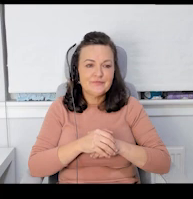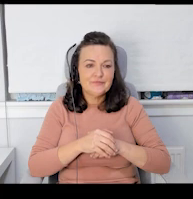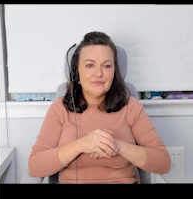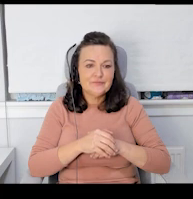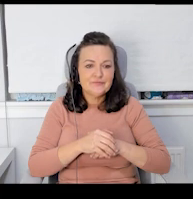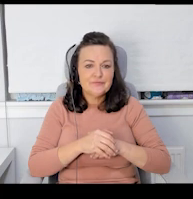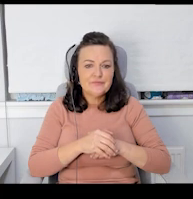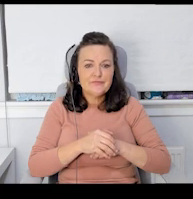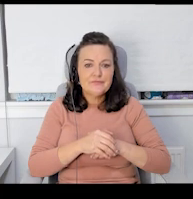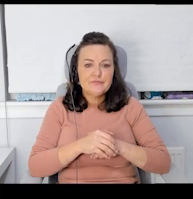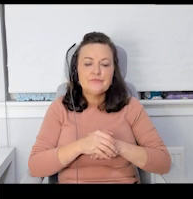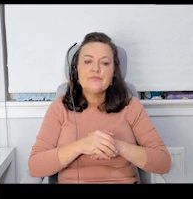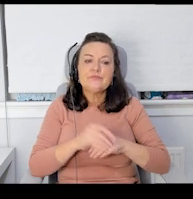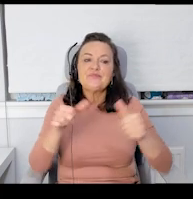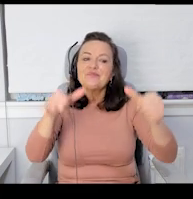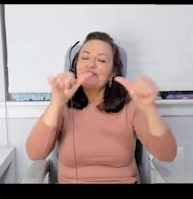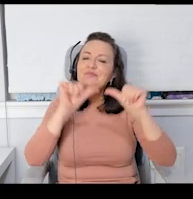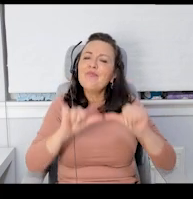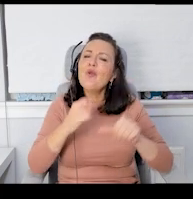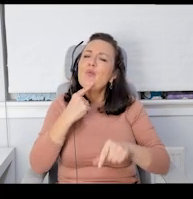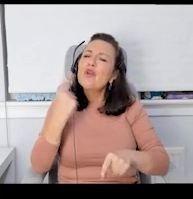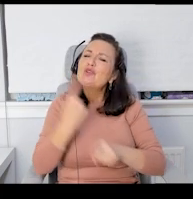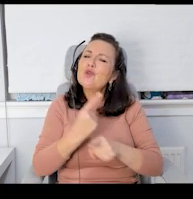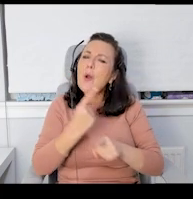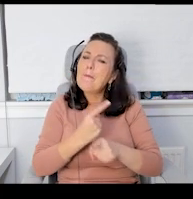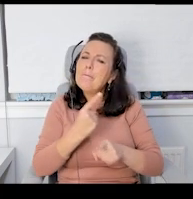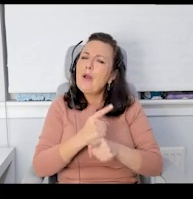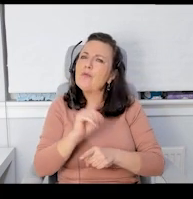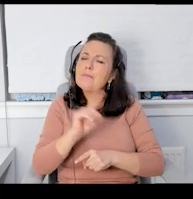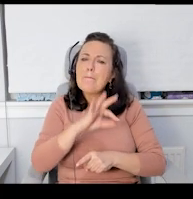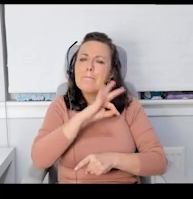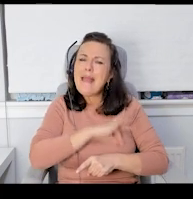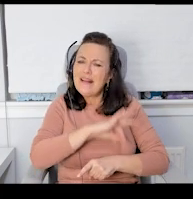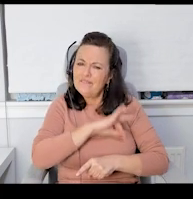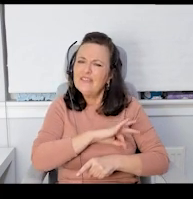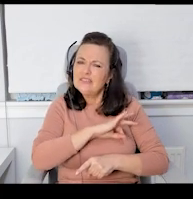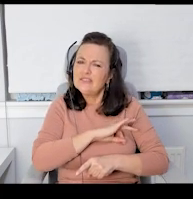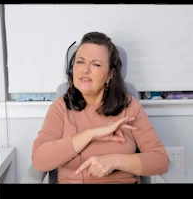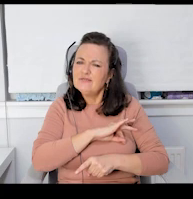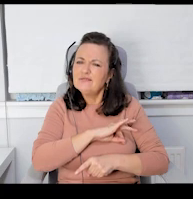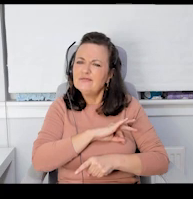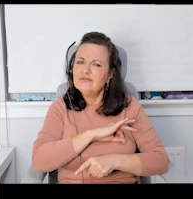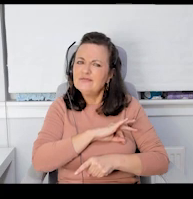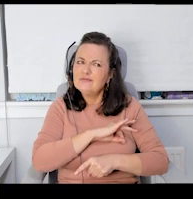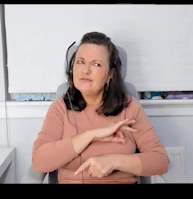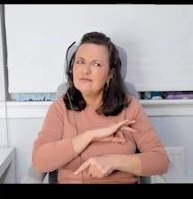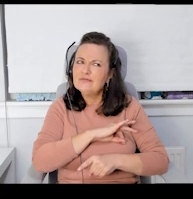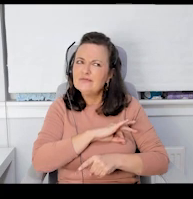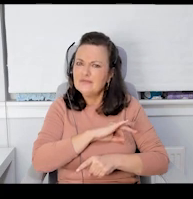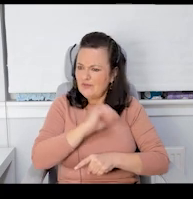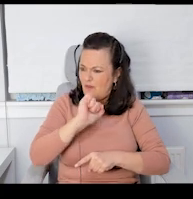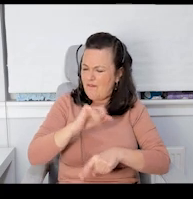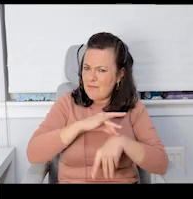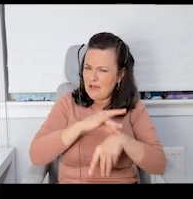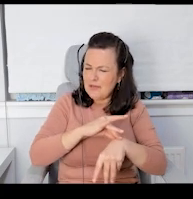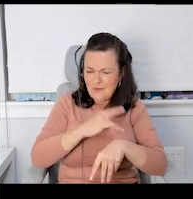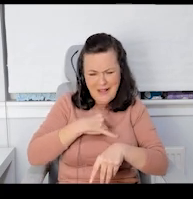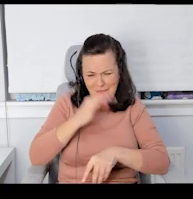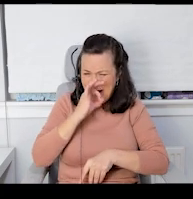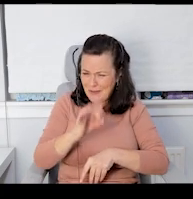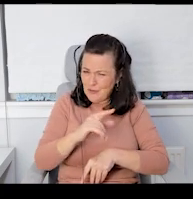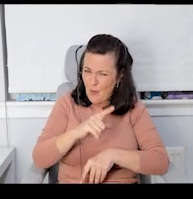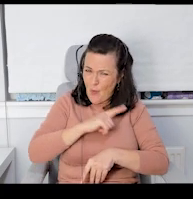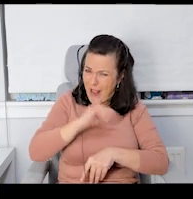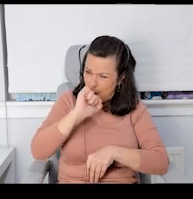apprenticeship section. I'm going to come back to yourself, Joy, actually. That's fine. So why does Balfour Beatty invest so heavily in the